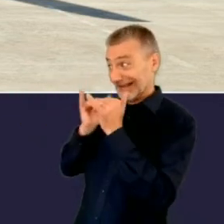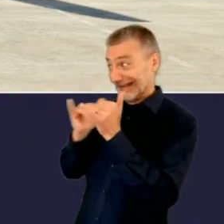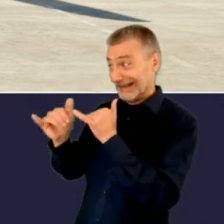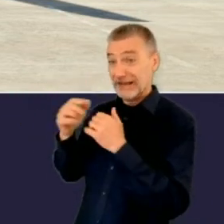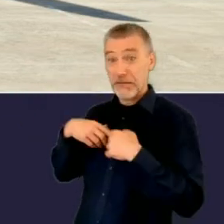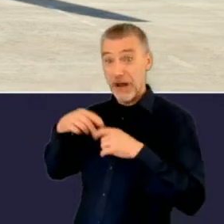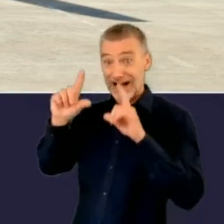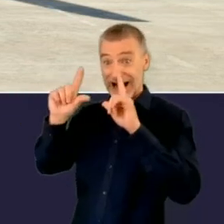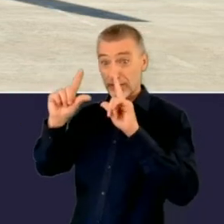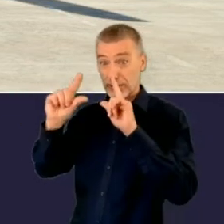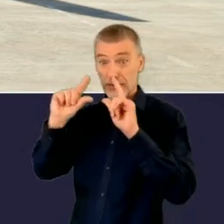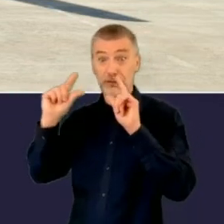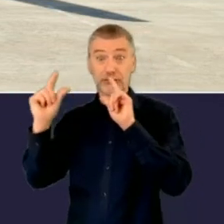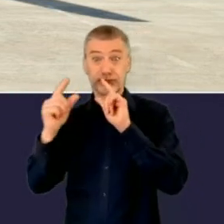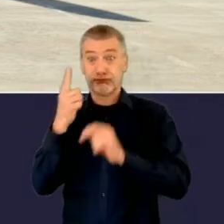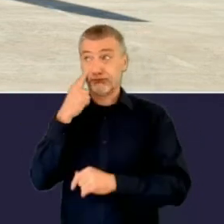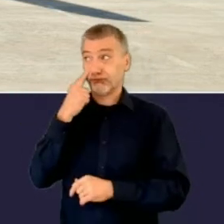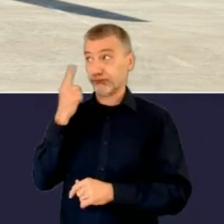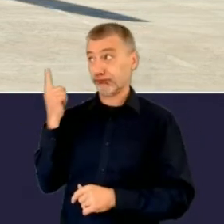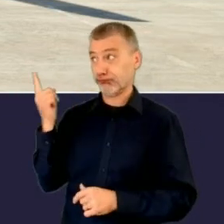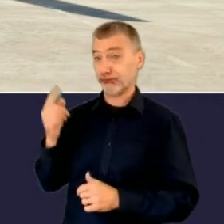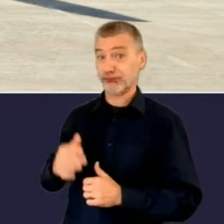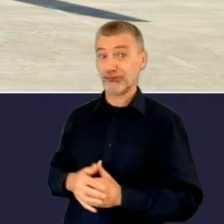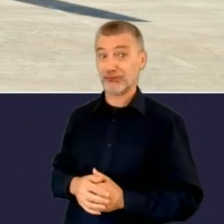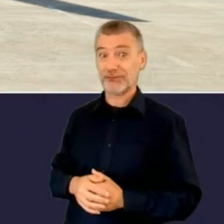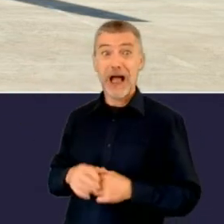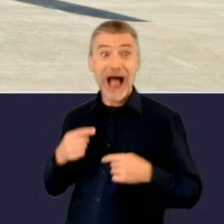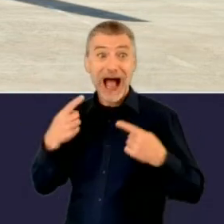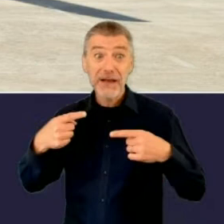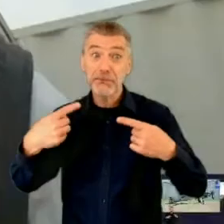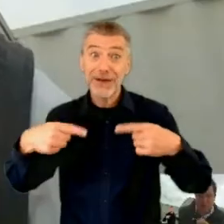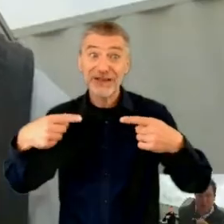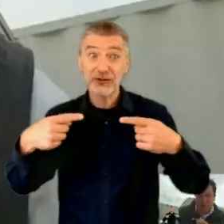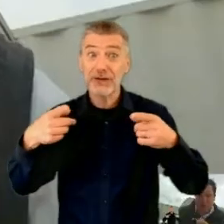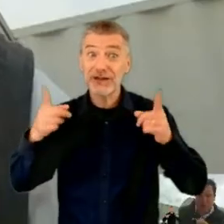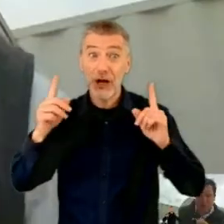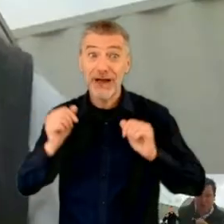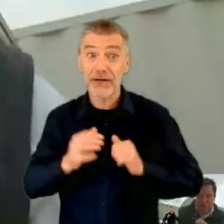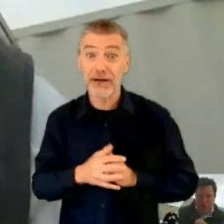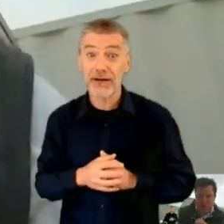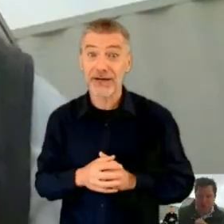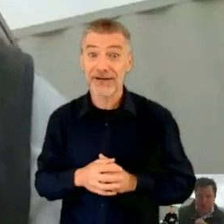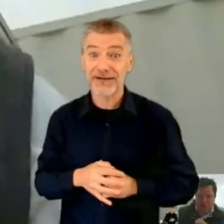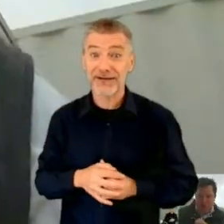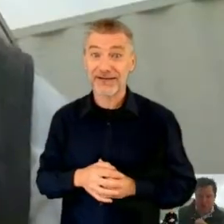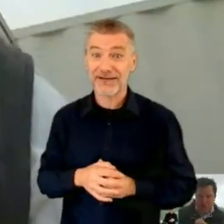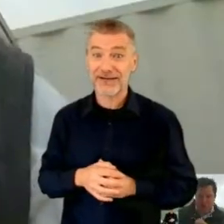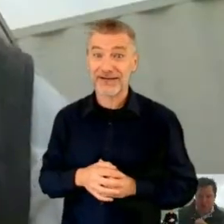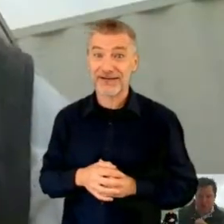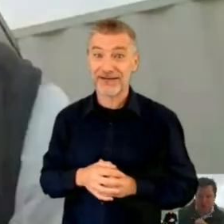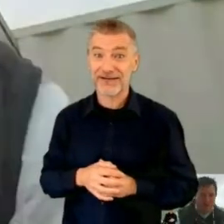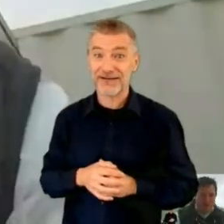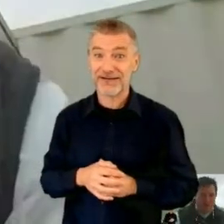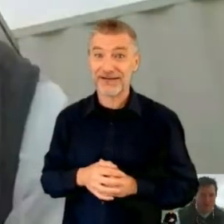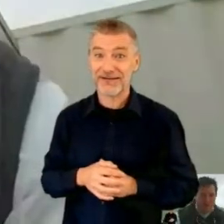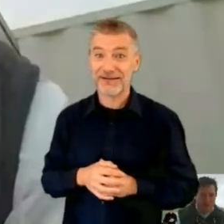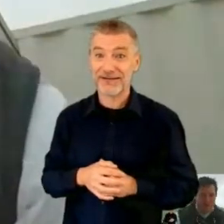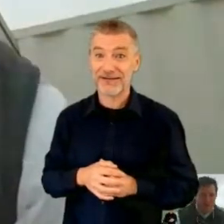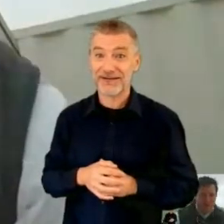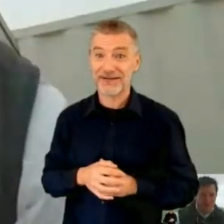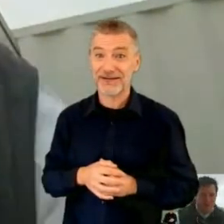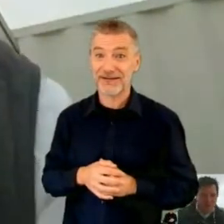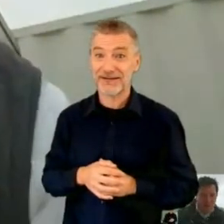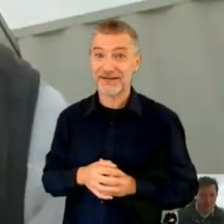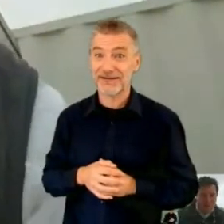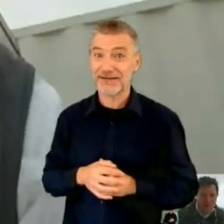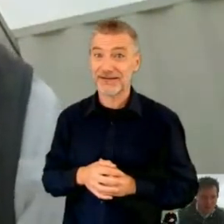and I'd love to show everyone. And I'm just asking our director if I can do that, if that's okay, because I'm perfect. Thank you. Thank